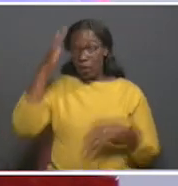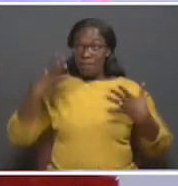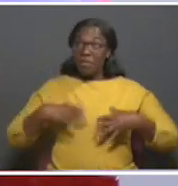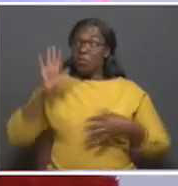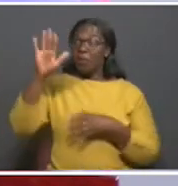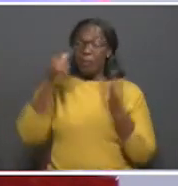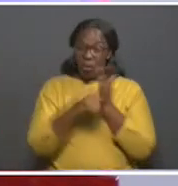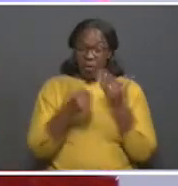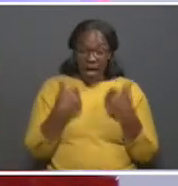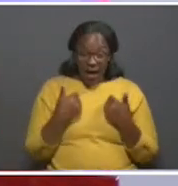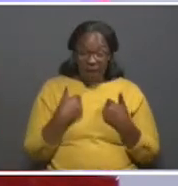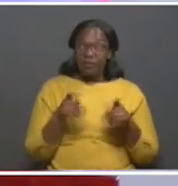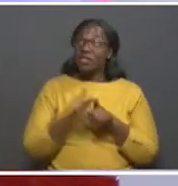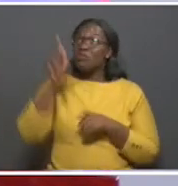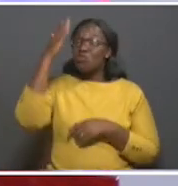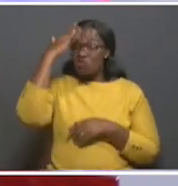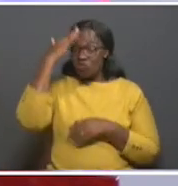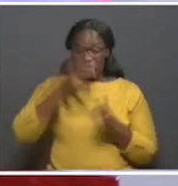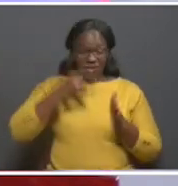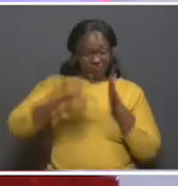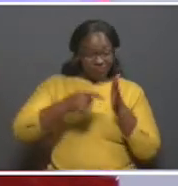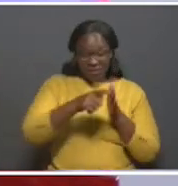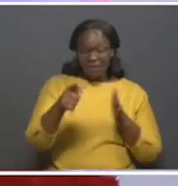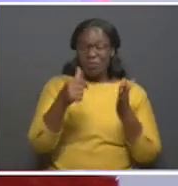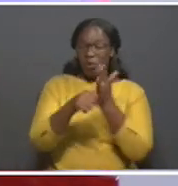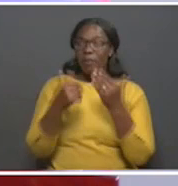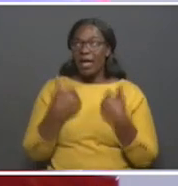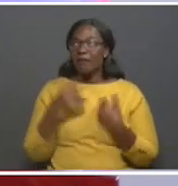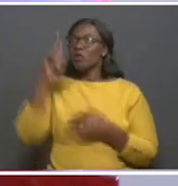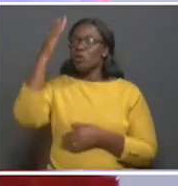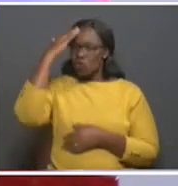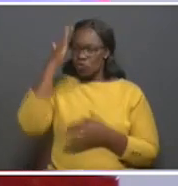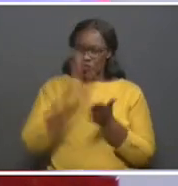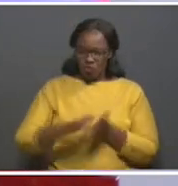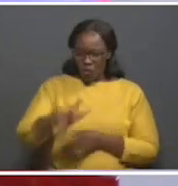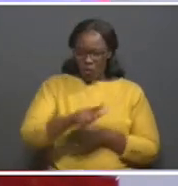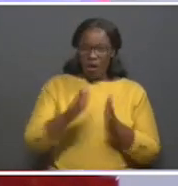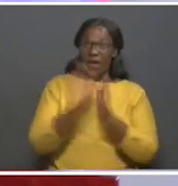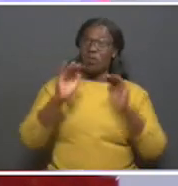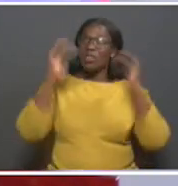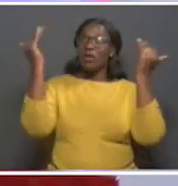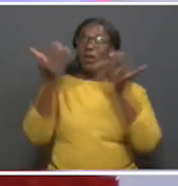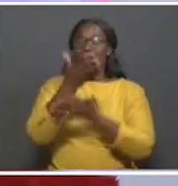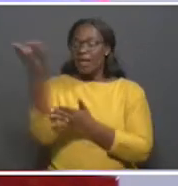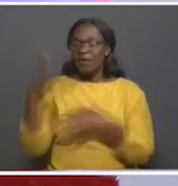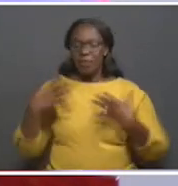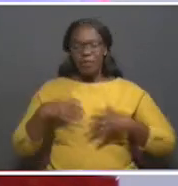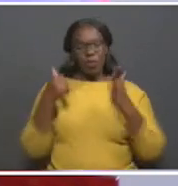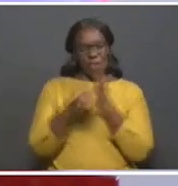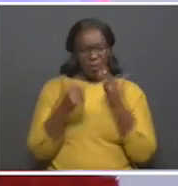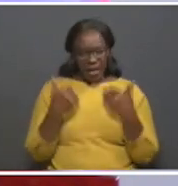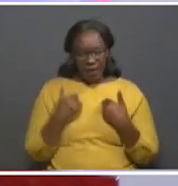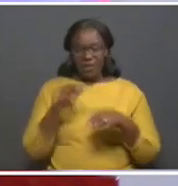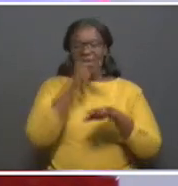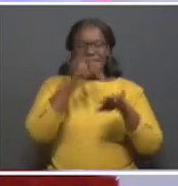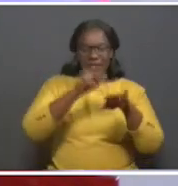in trouble. You know that industries are in trouble. You know that locally and globally, your people are in trouble.